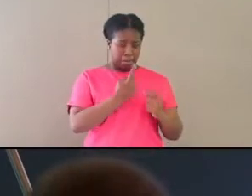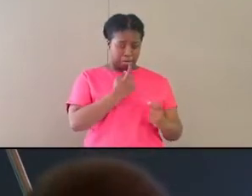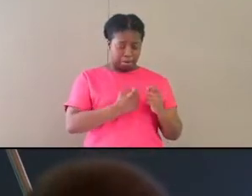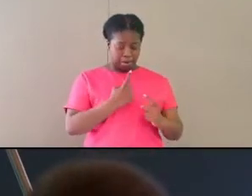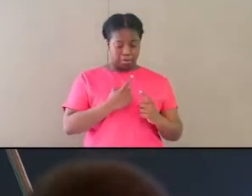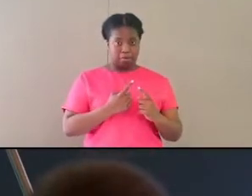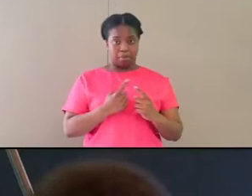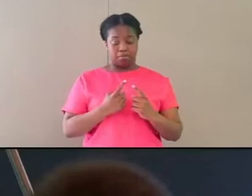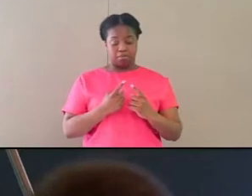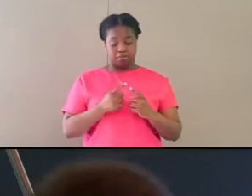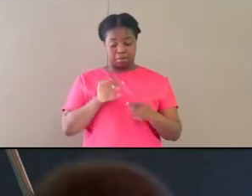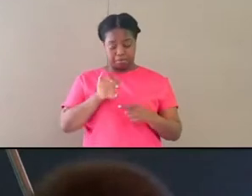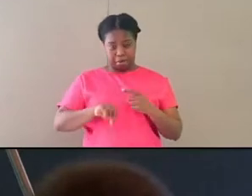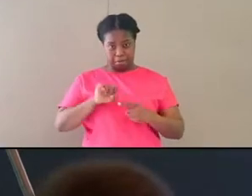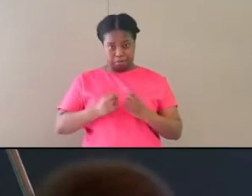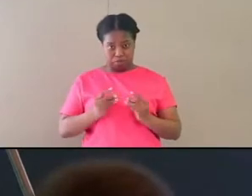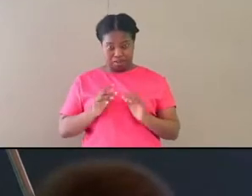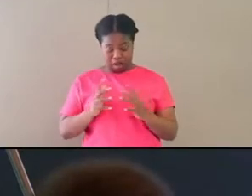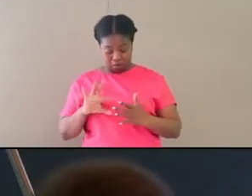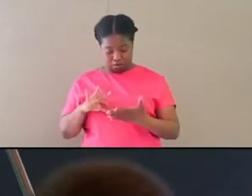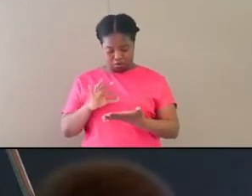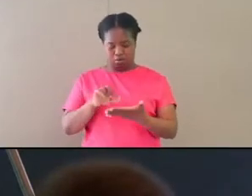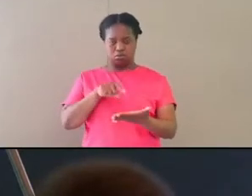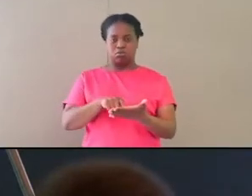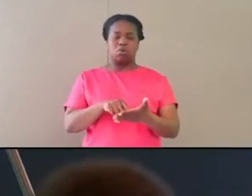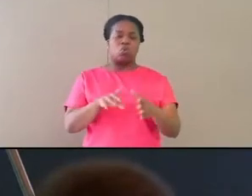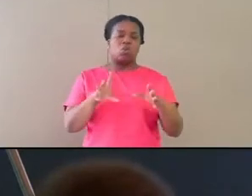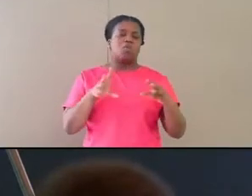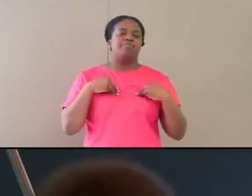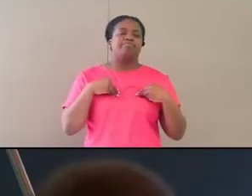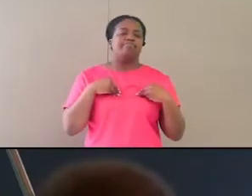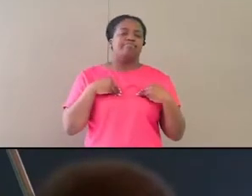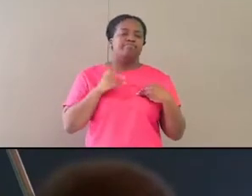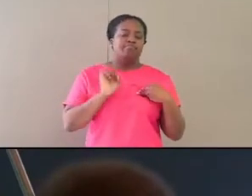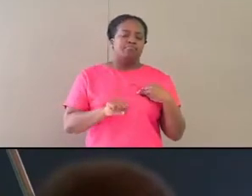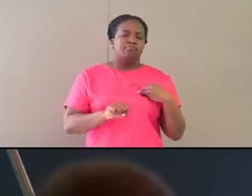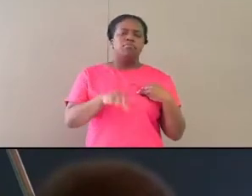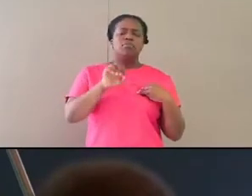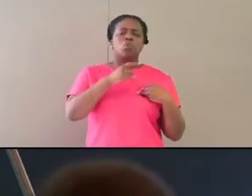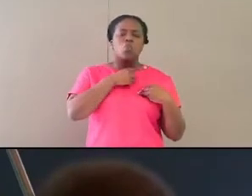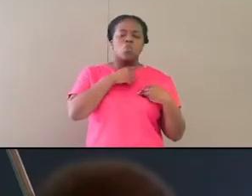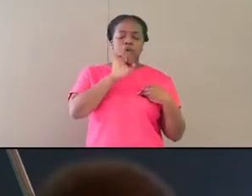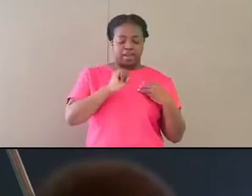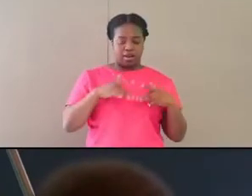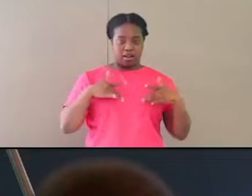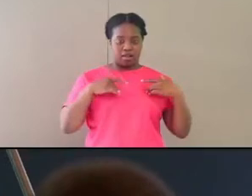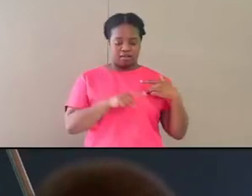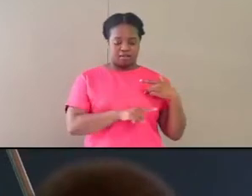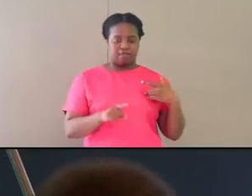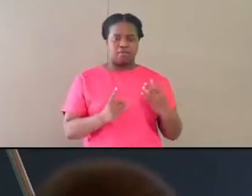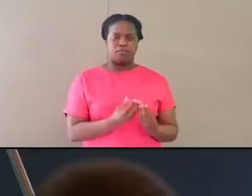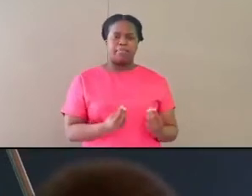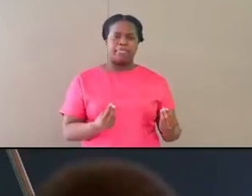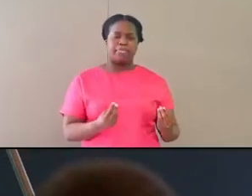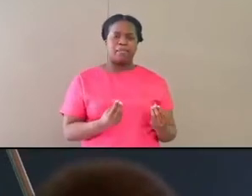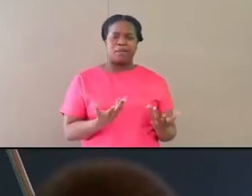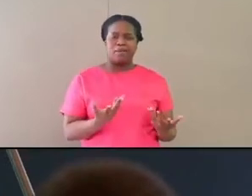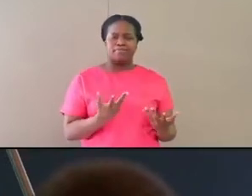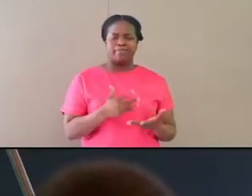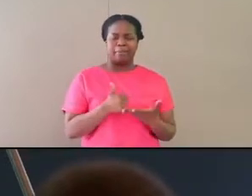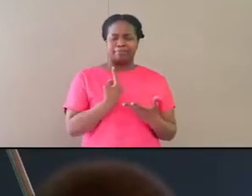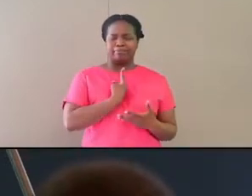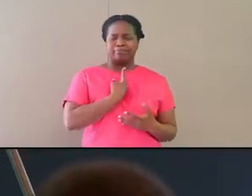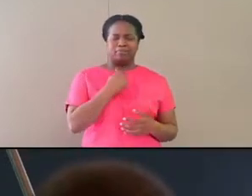refine our collective focus our priorities to improve the lives and well-being of the most vulnerable children